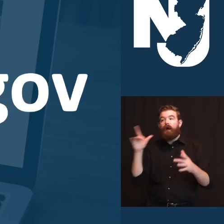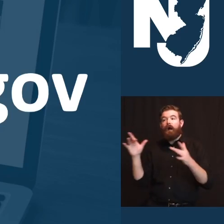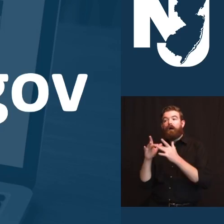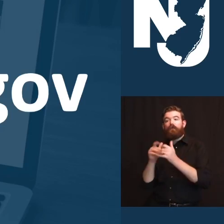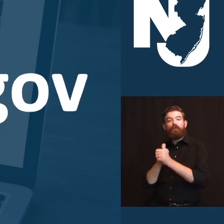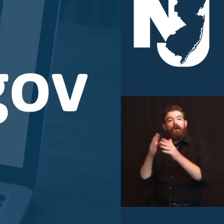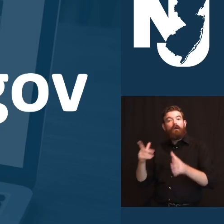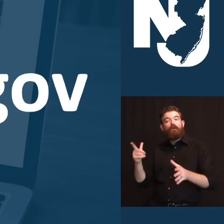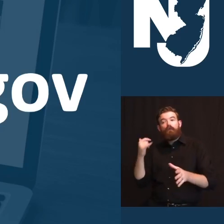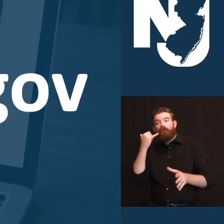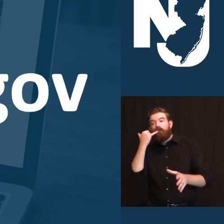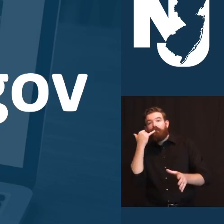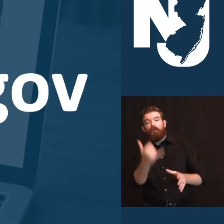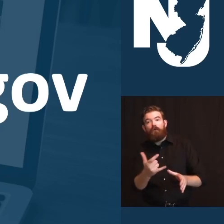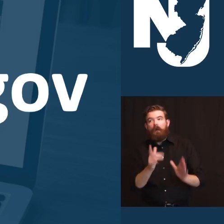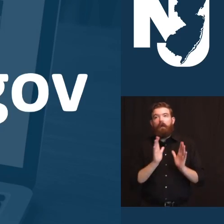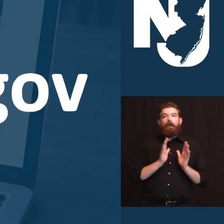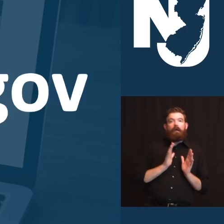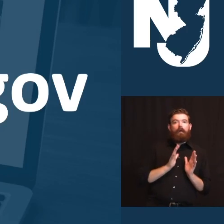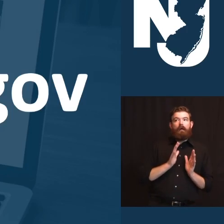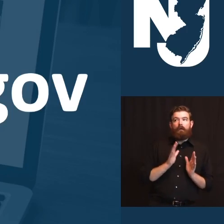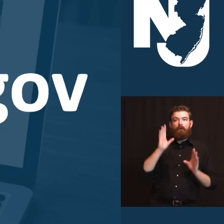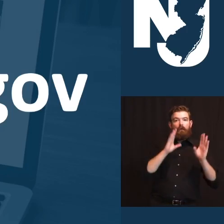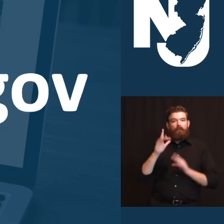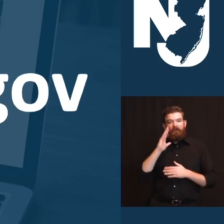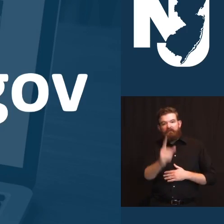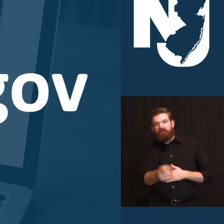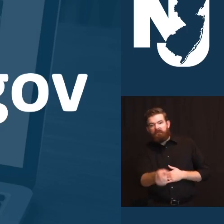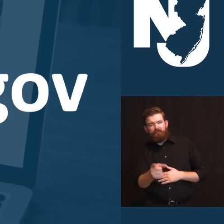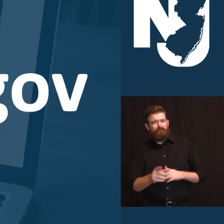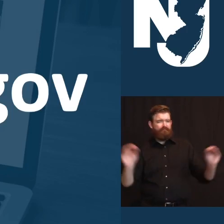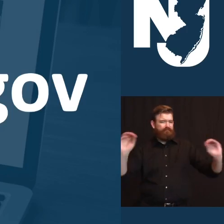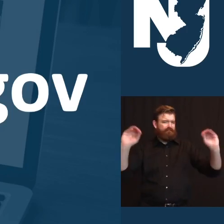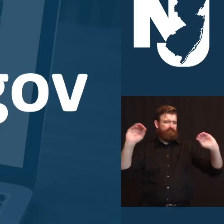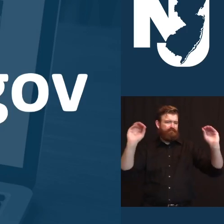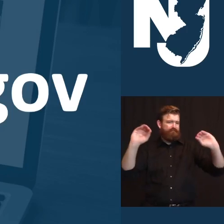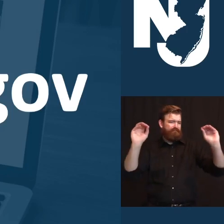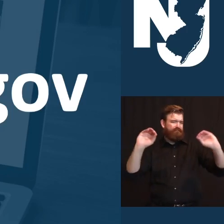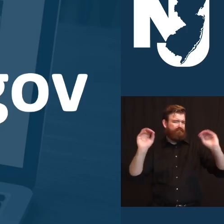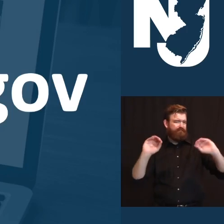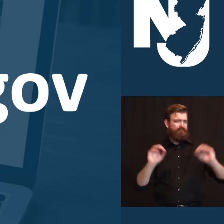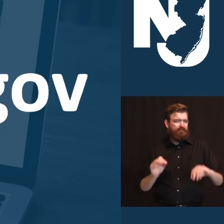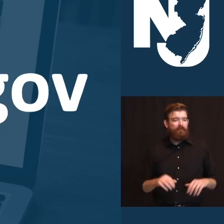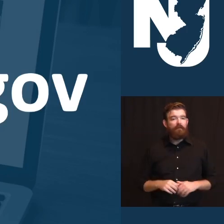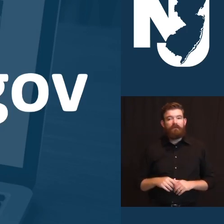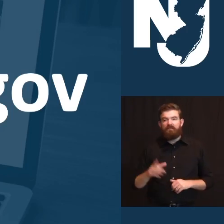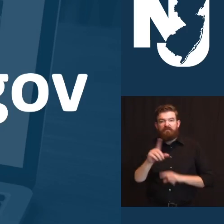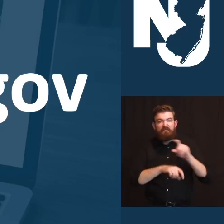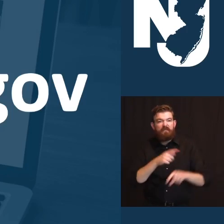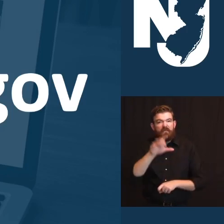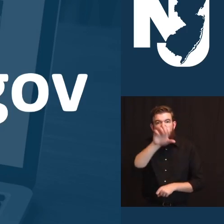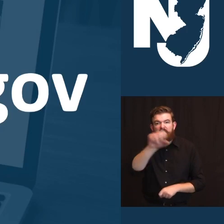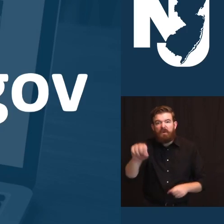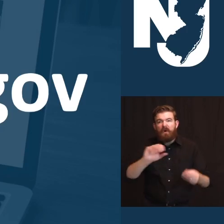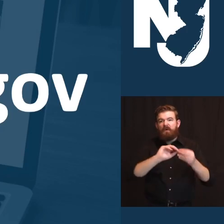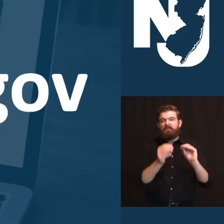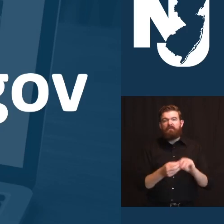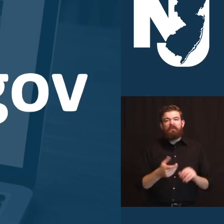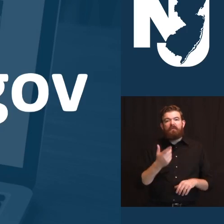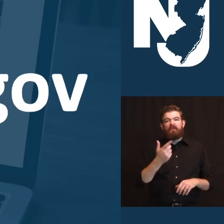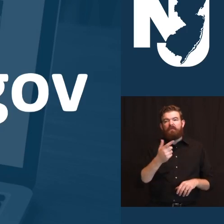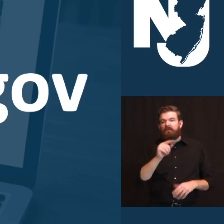You're not going to get asked about your bank number, your Social Security number. If you do, hang up. This is about public health. It's about